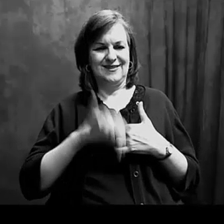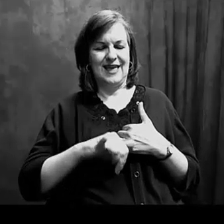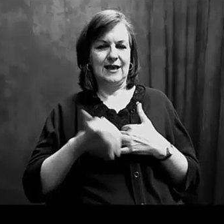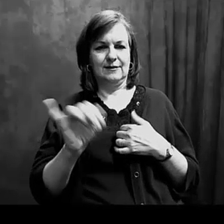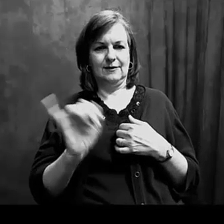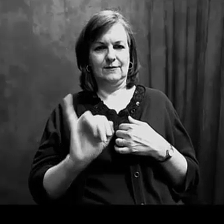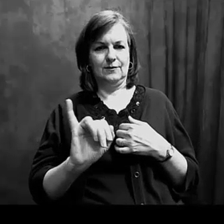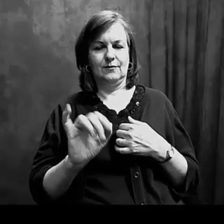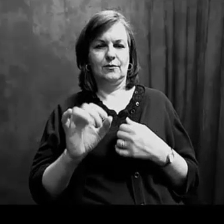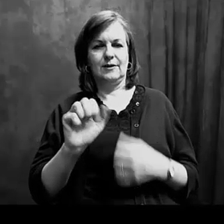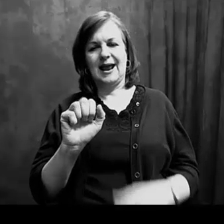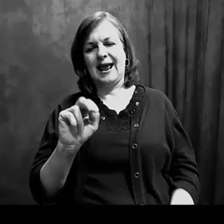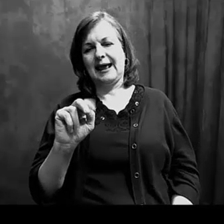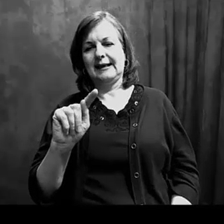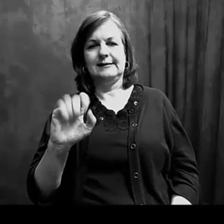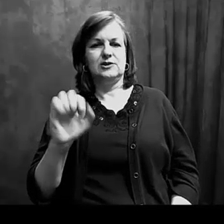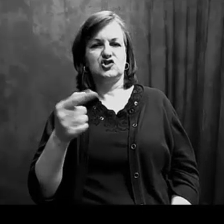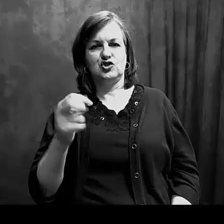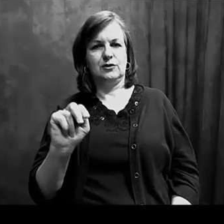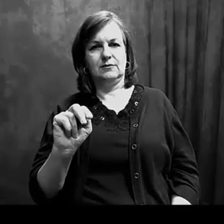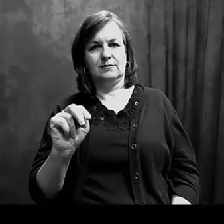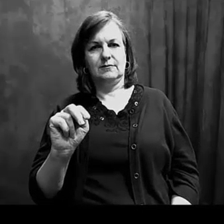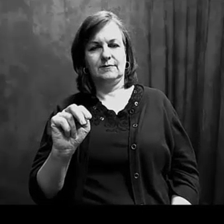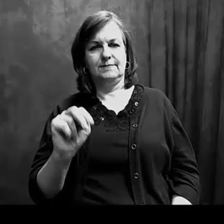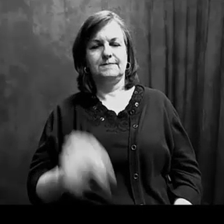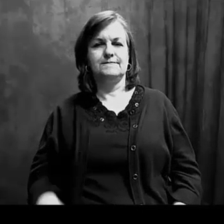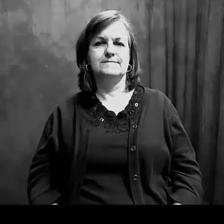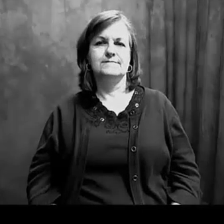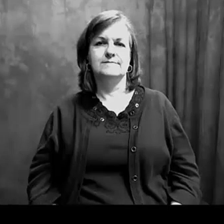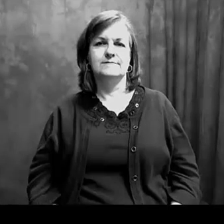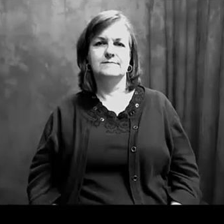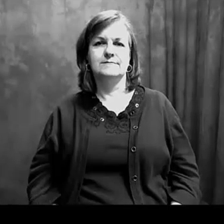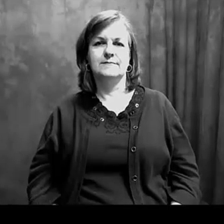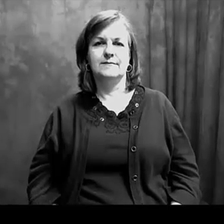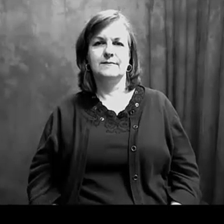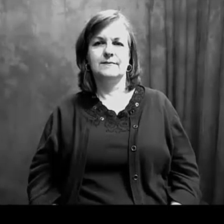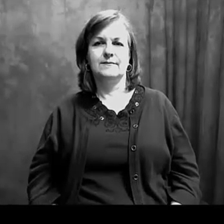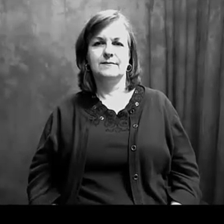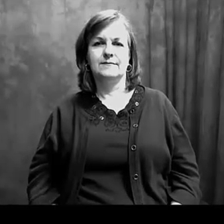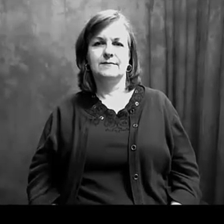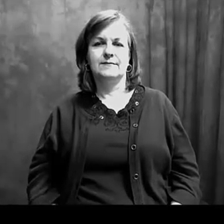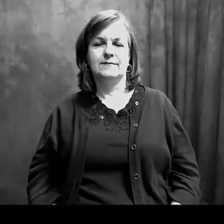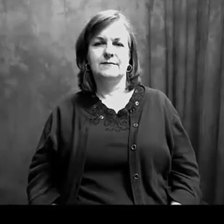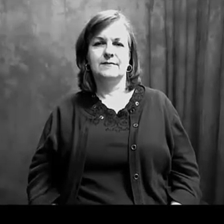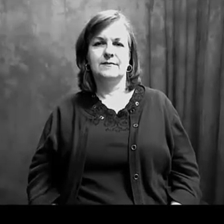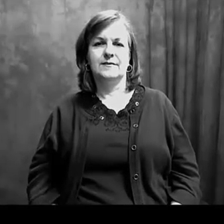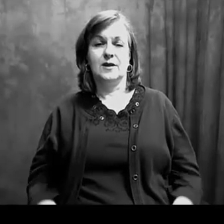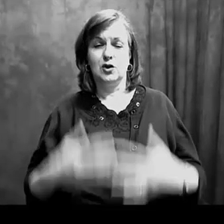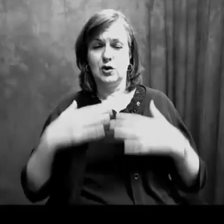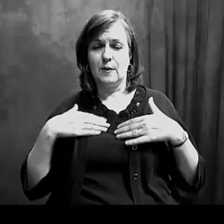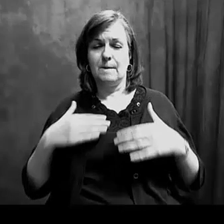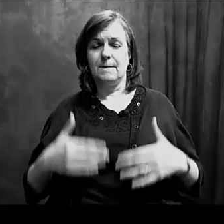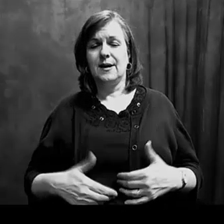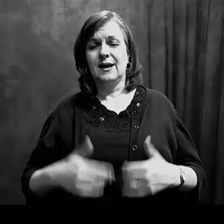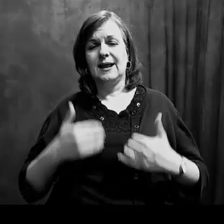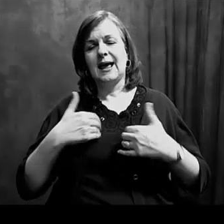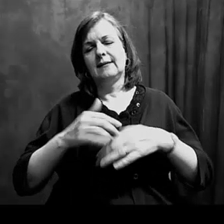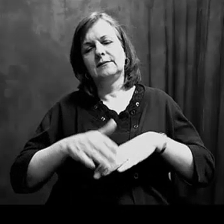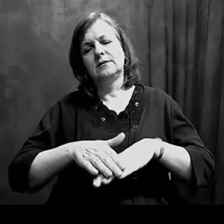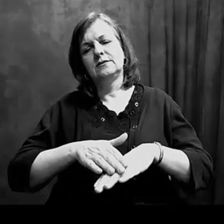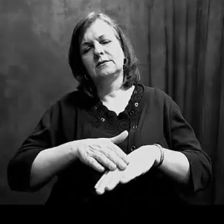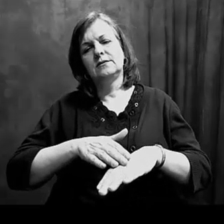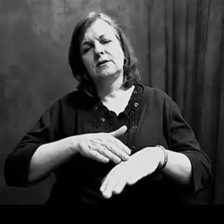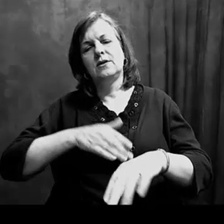first time you've been exposed to an antigen. In this way, this is going to be a fairly slow